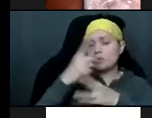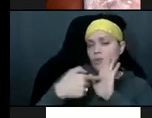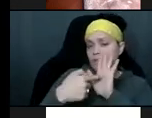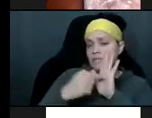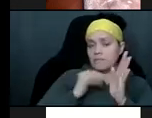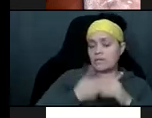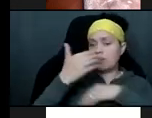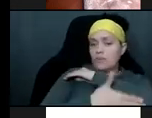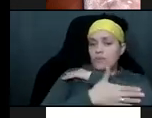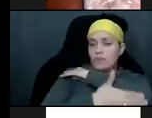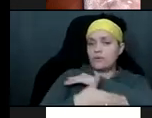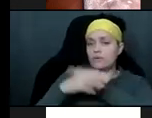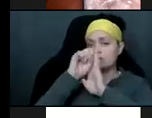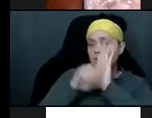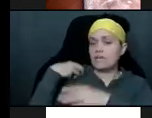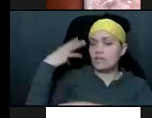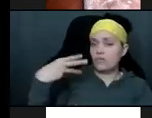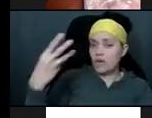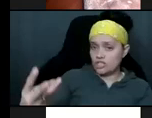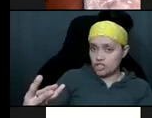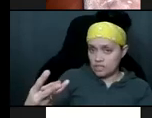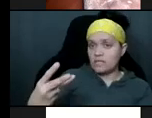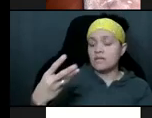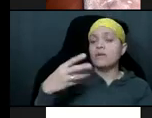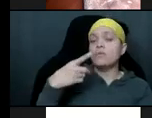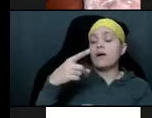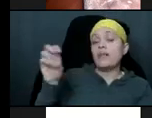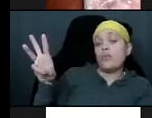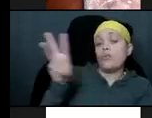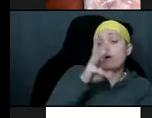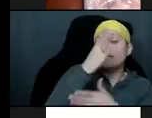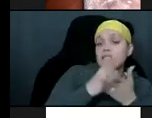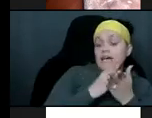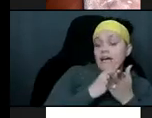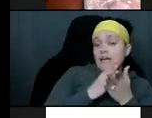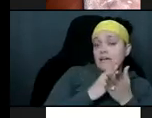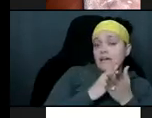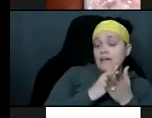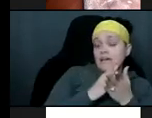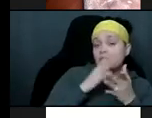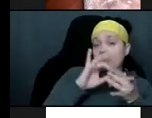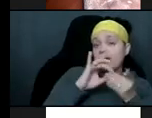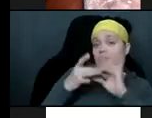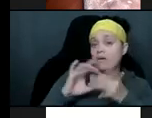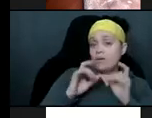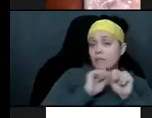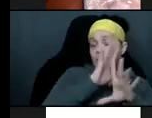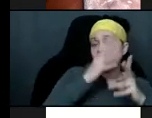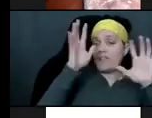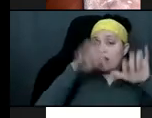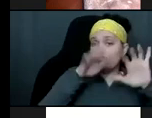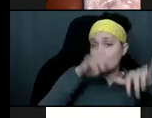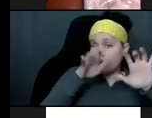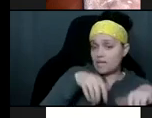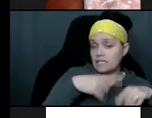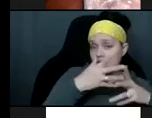own country is in the state of Washington, where on the west side of the Olympic Mountains, we get a lot of rain. It's one reason why there's a